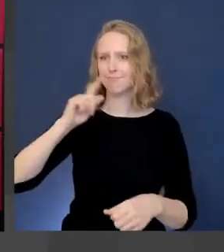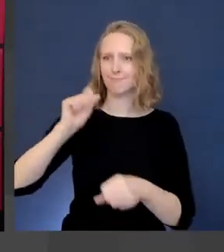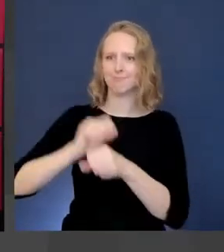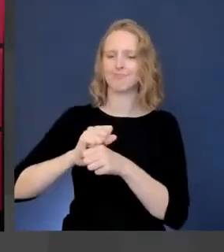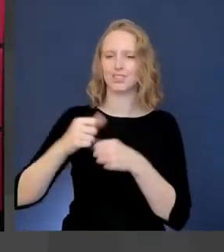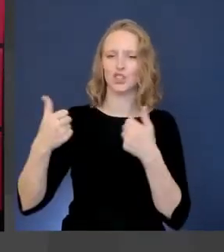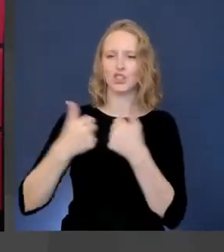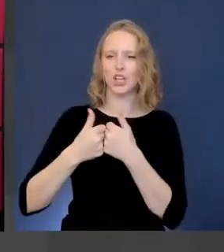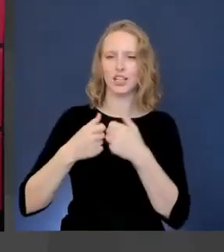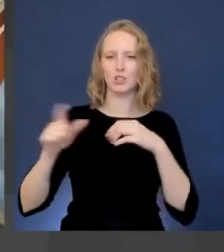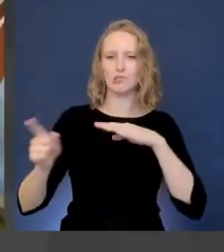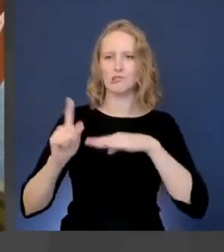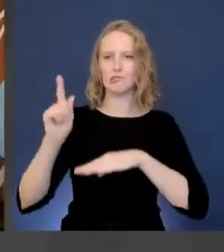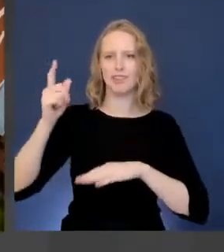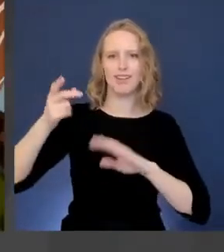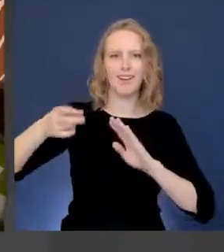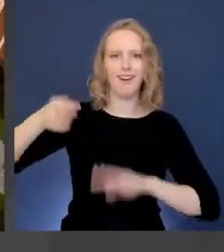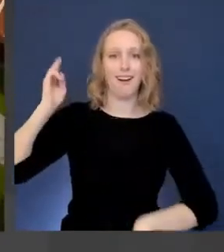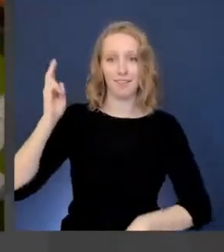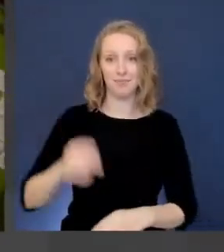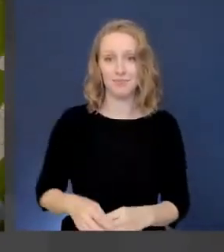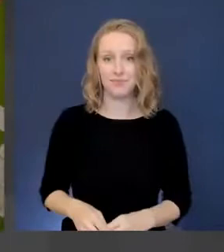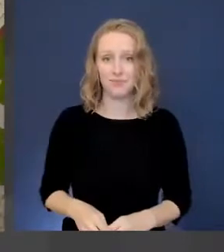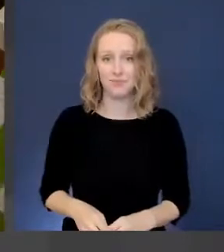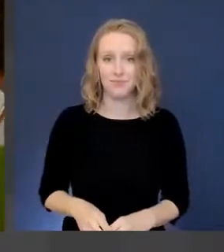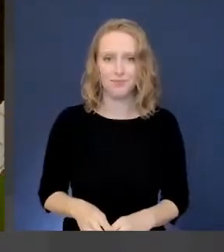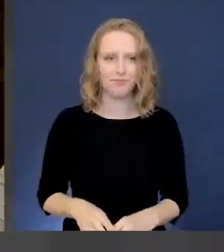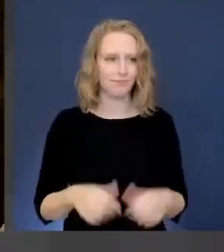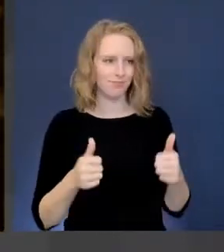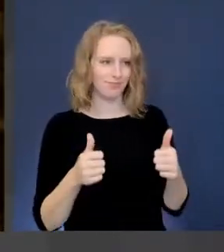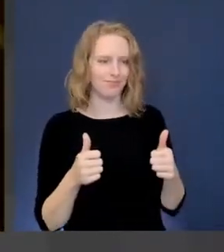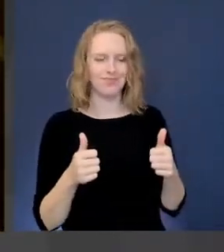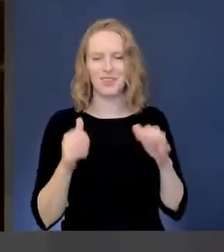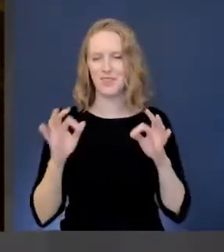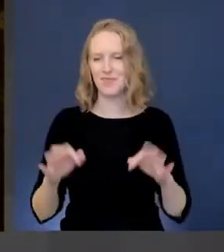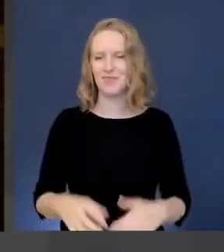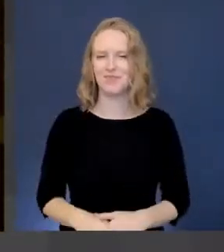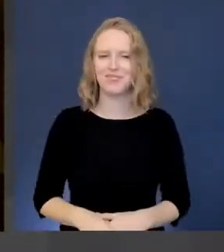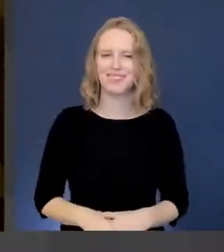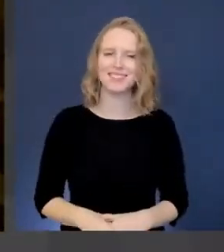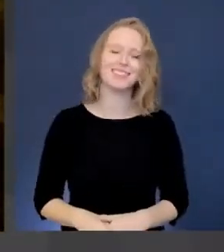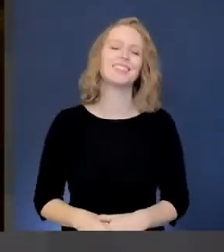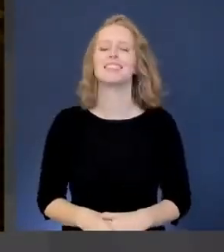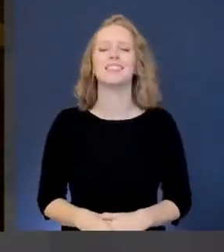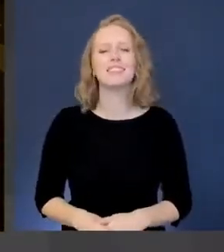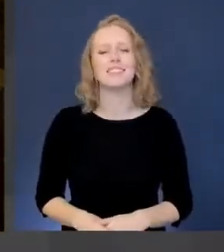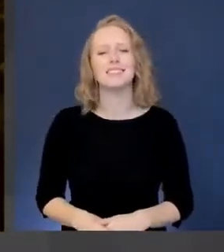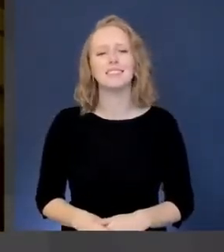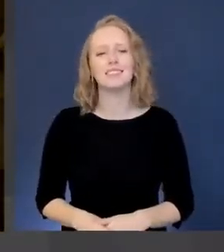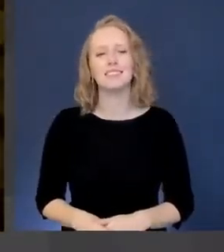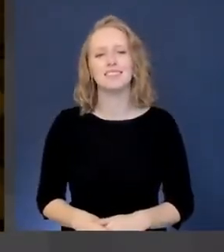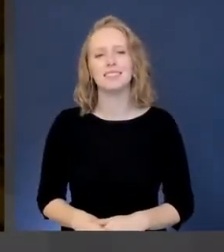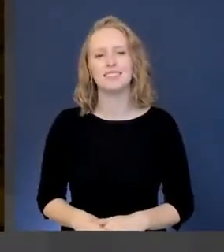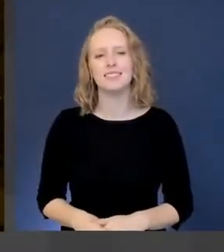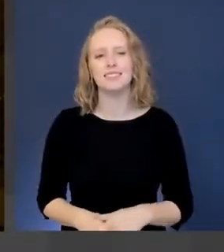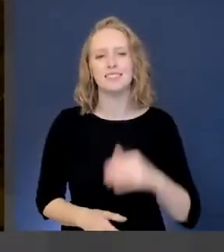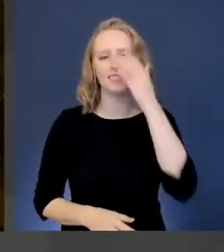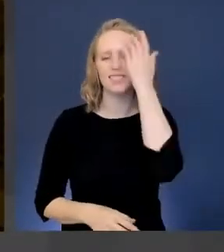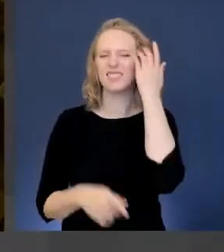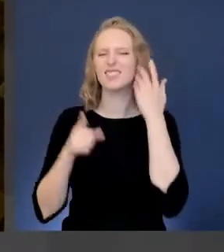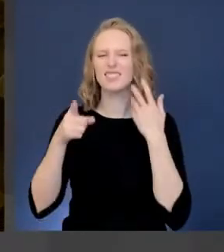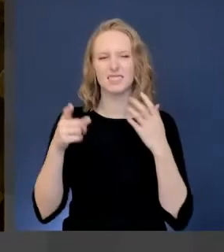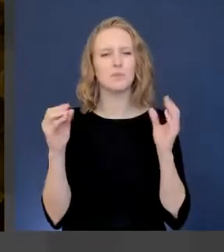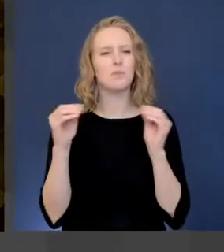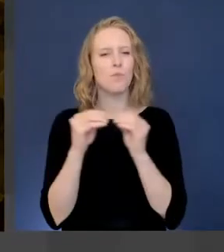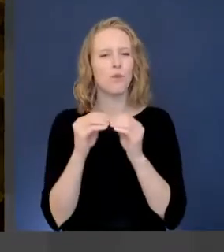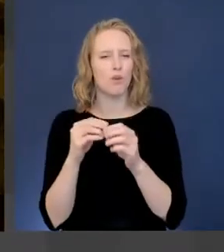higher floor. Right. You ready, JP? Let's do it. Right, so here we've prepared a sample of what a harder floor could